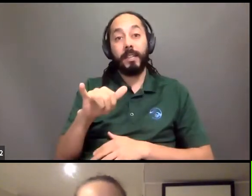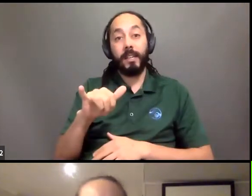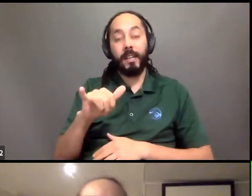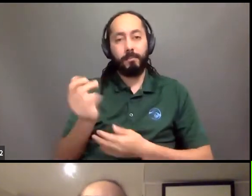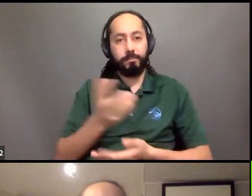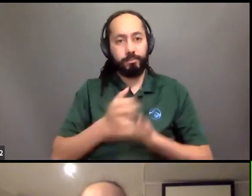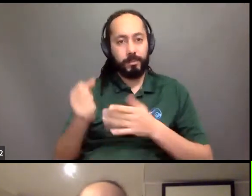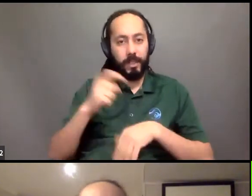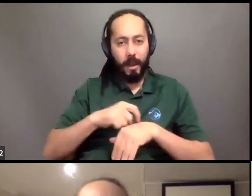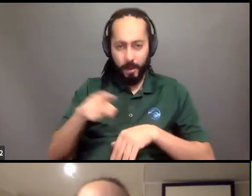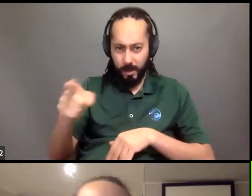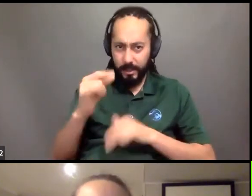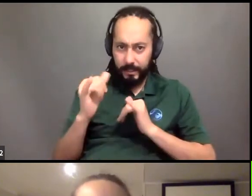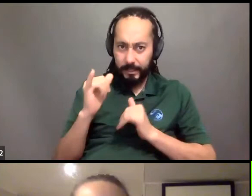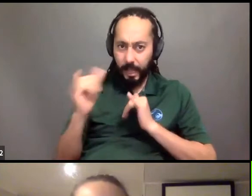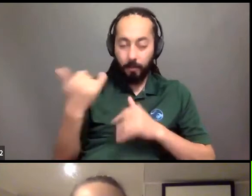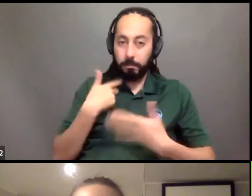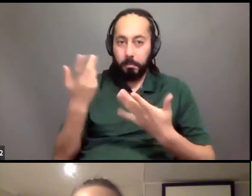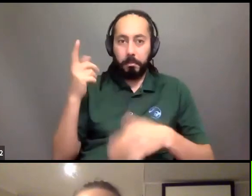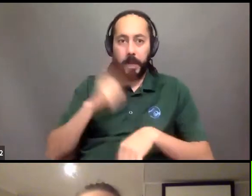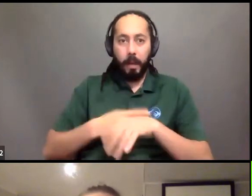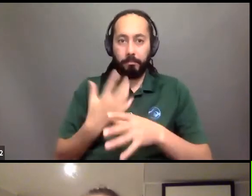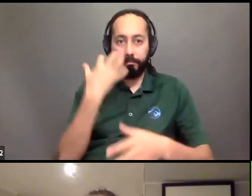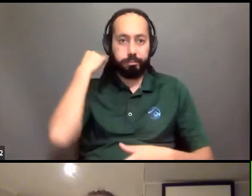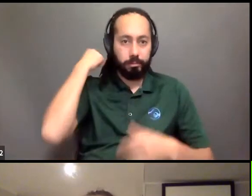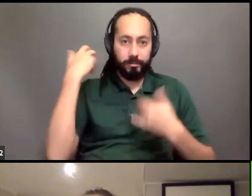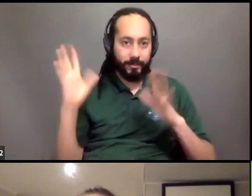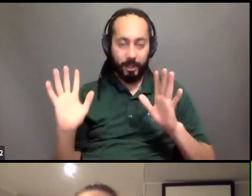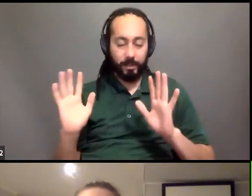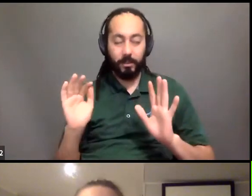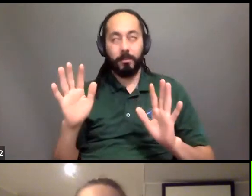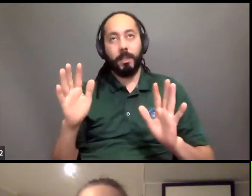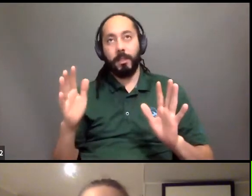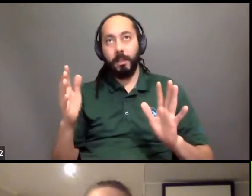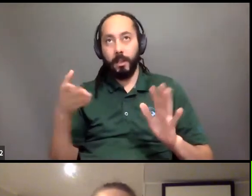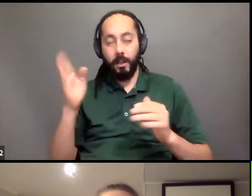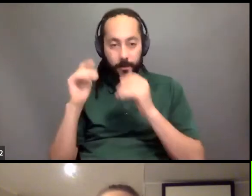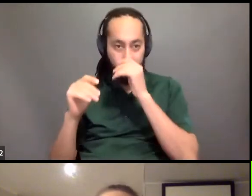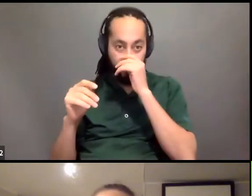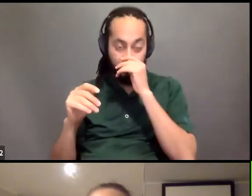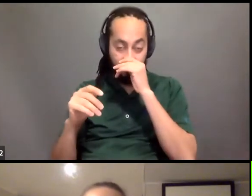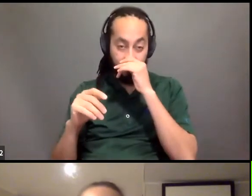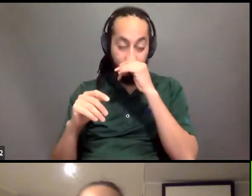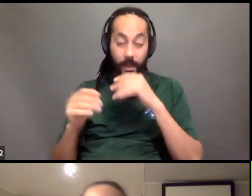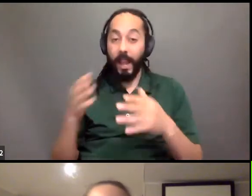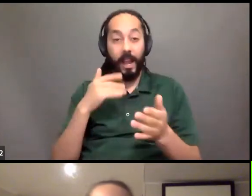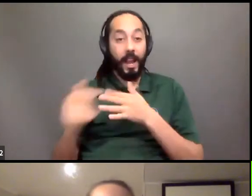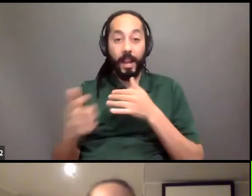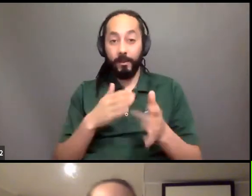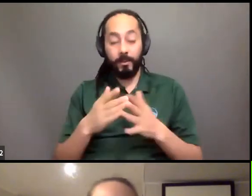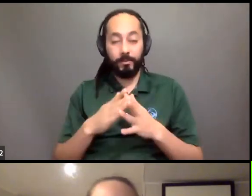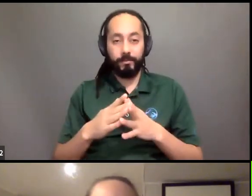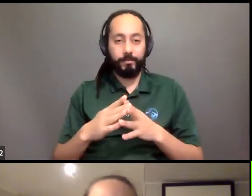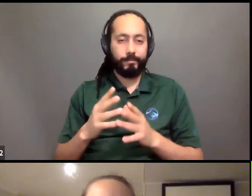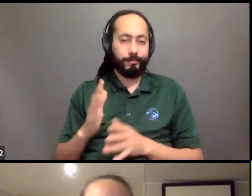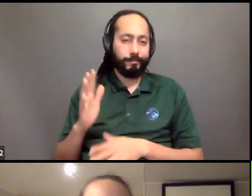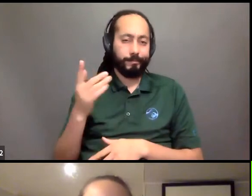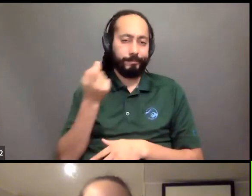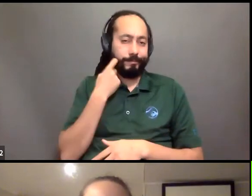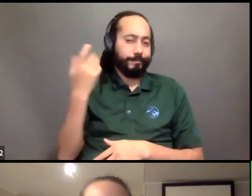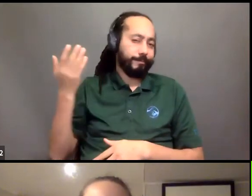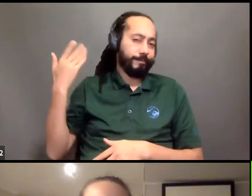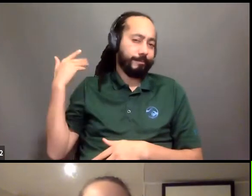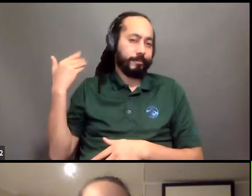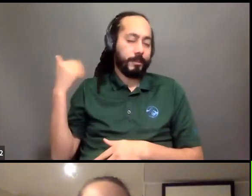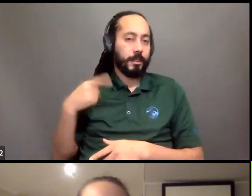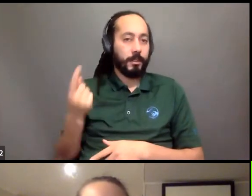there? I totally lost track of time. Oh my gosh. Oh no, a while back, I wrote an essay and I said, it was called Amazon